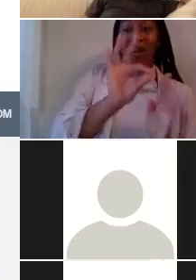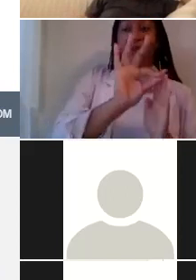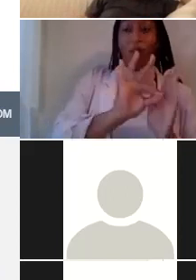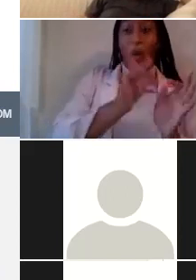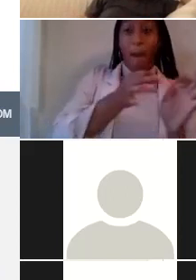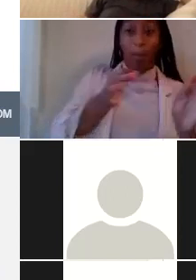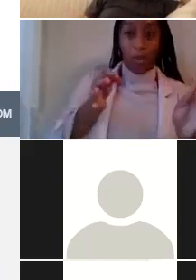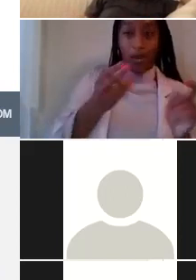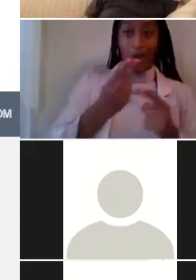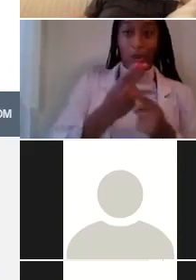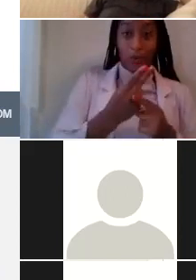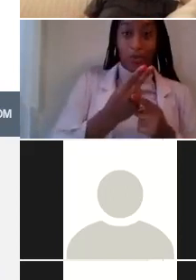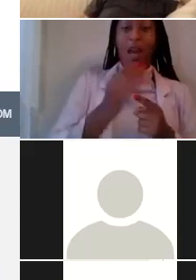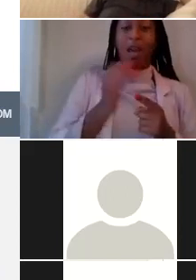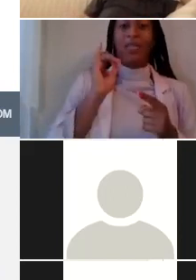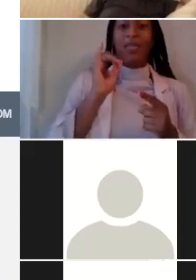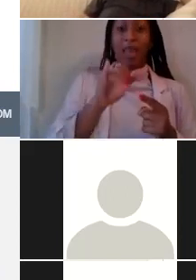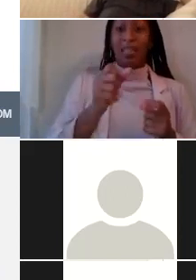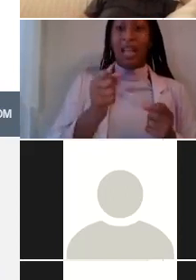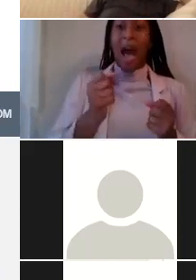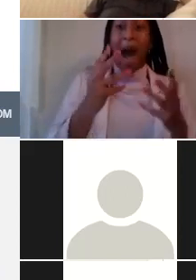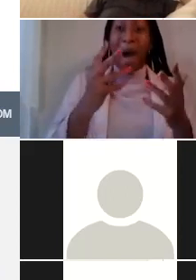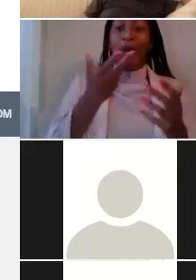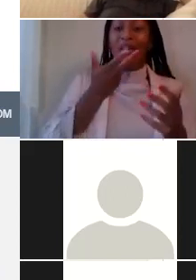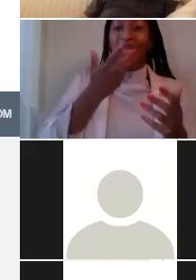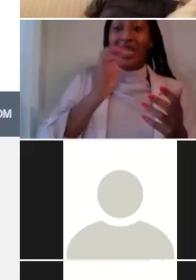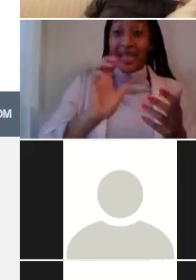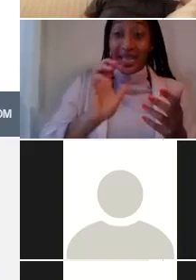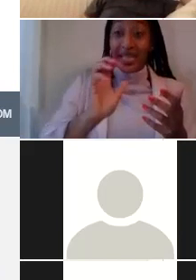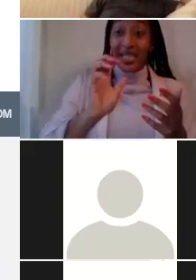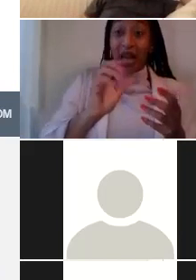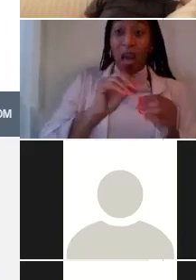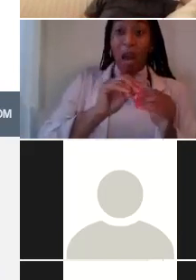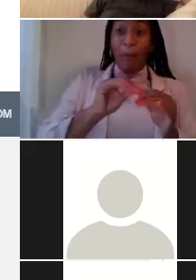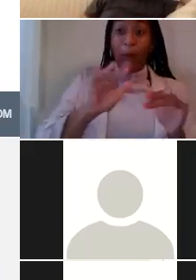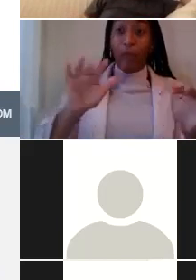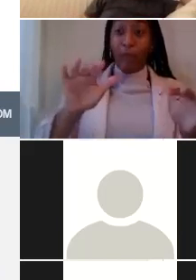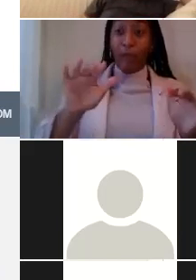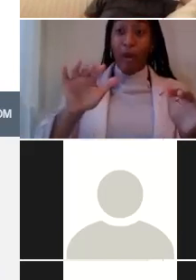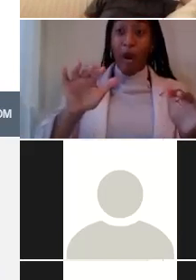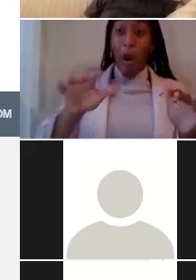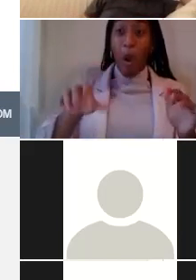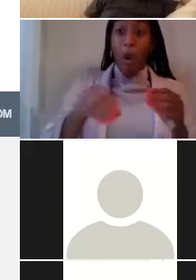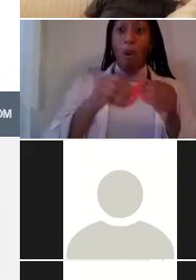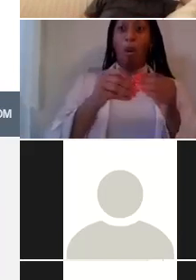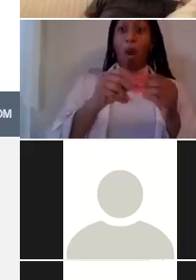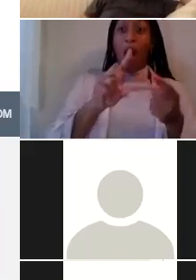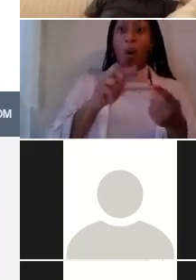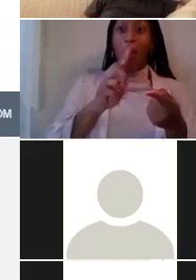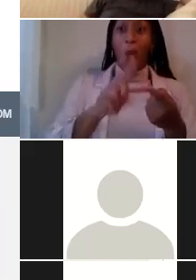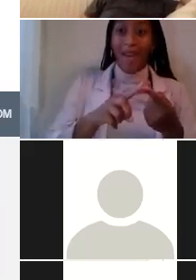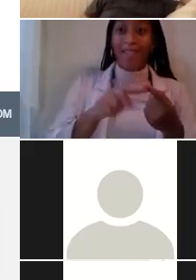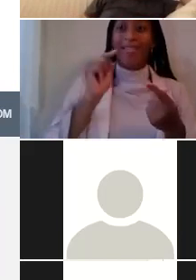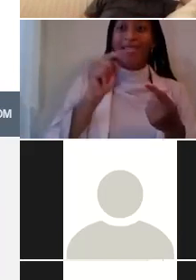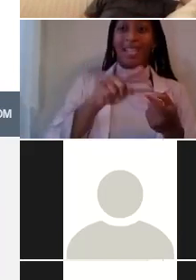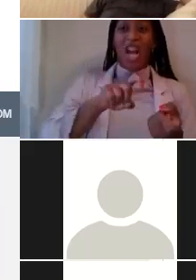when a material changes phase. And so here is the formula that we use whenever a substance